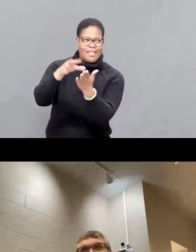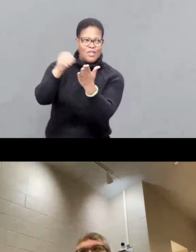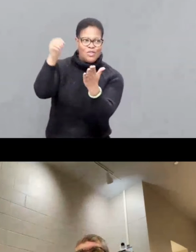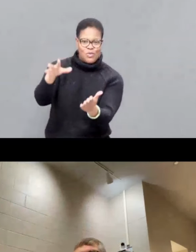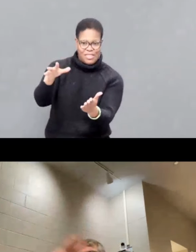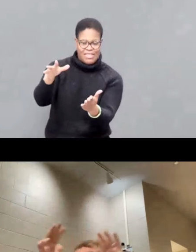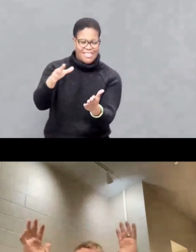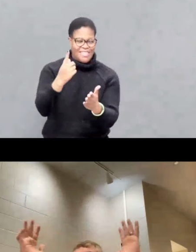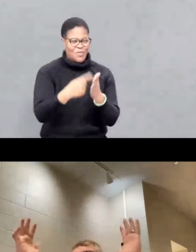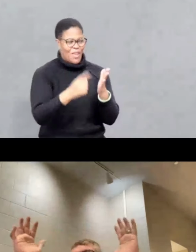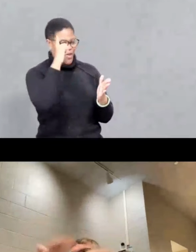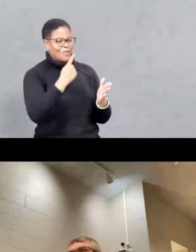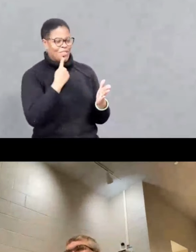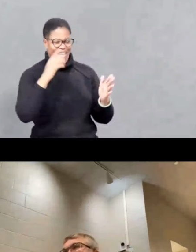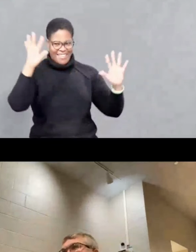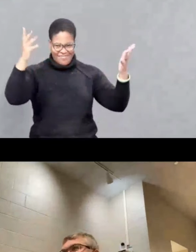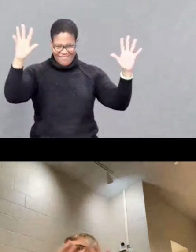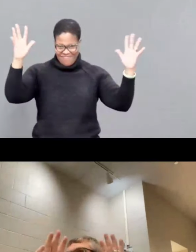thought you said.